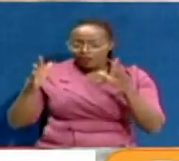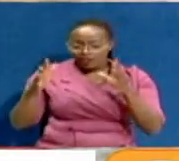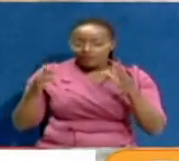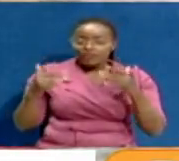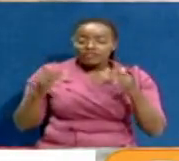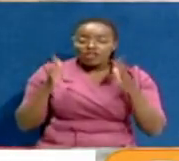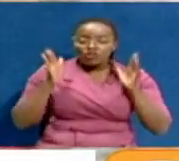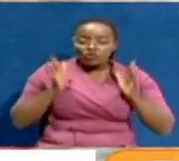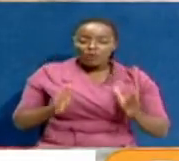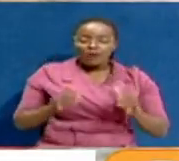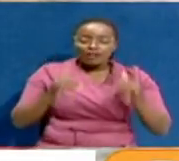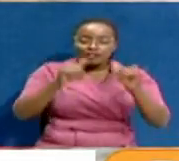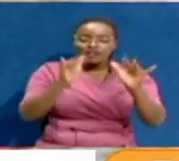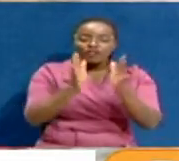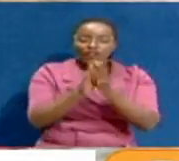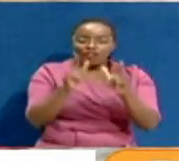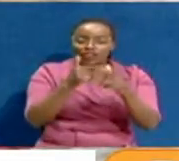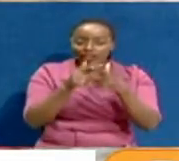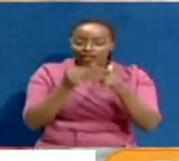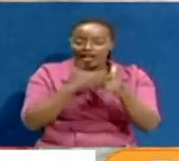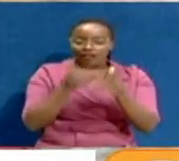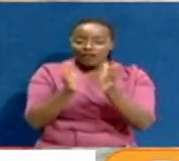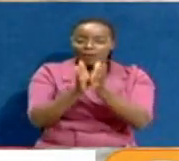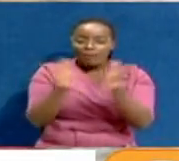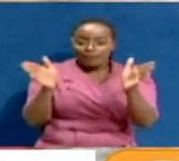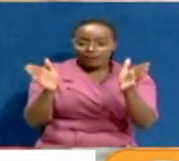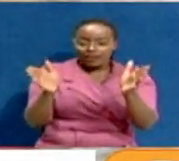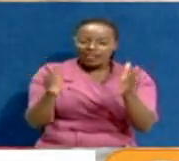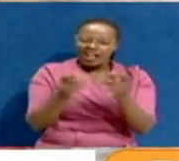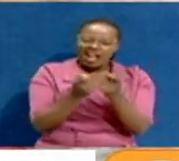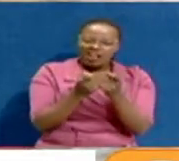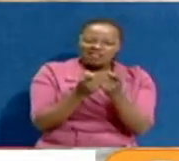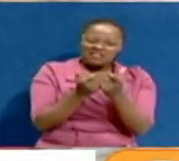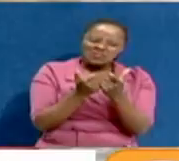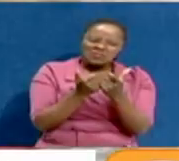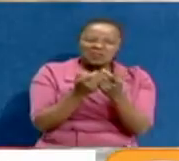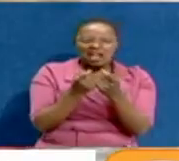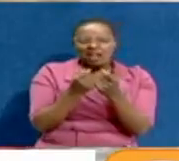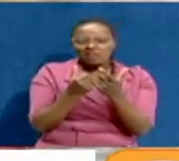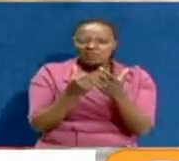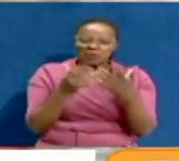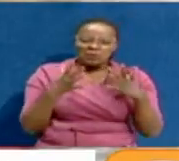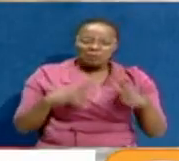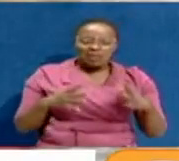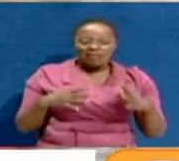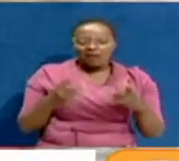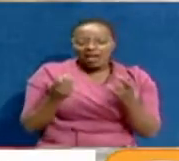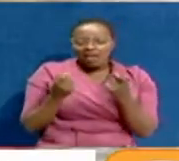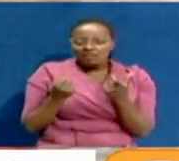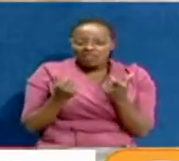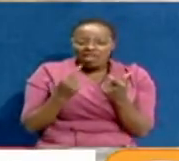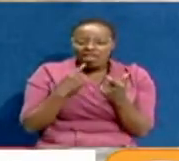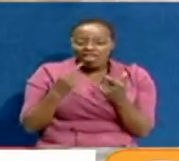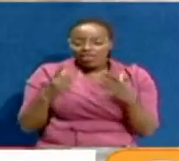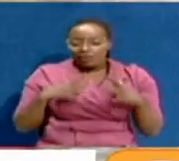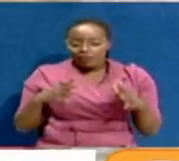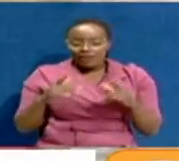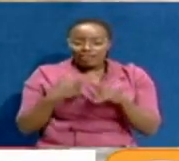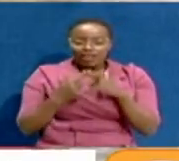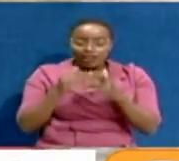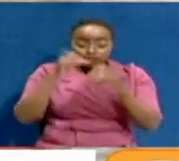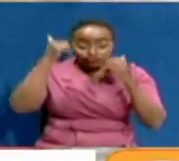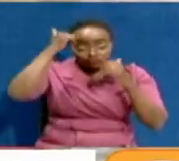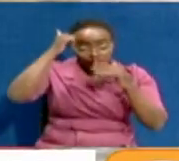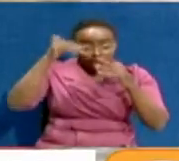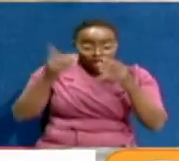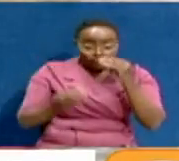human trials, and there they enroll probably a few thousand or a few hundreds of people and do these studies and then look